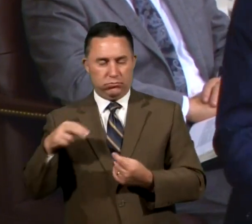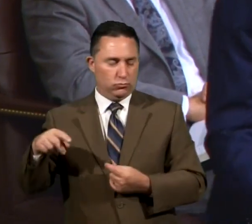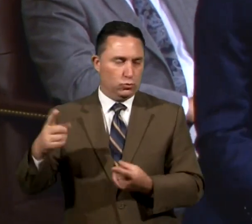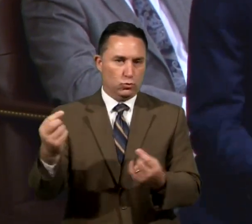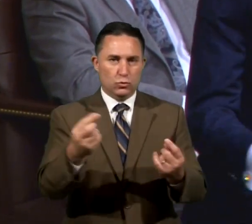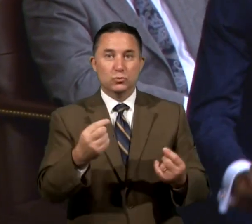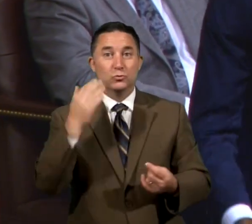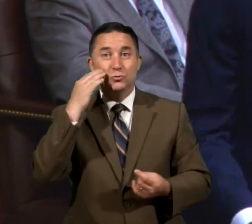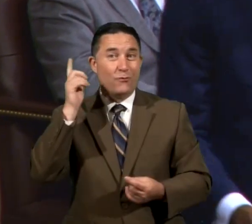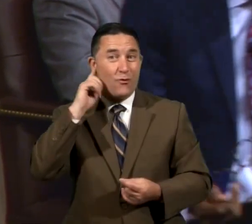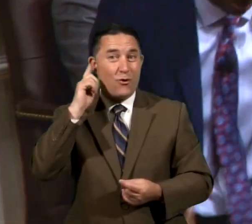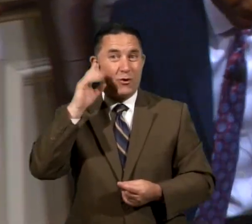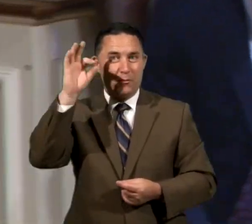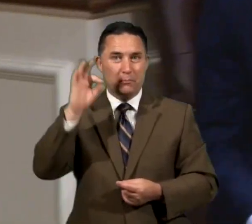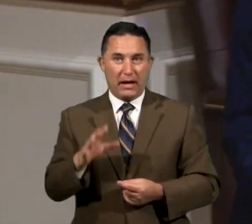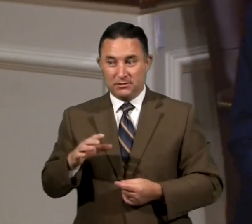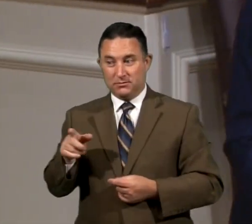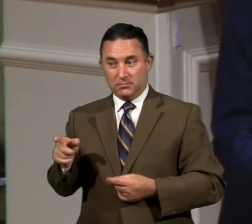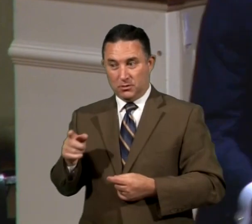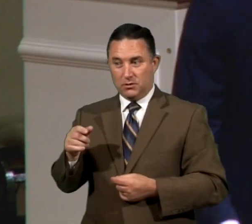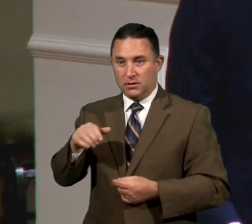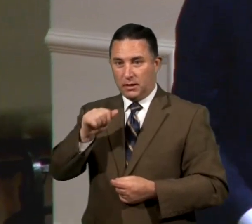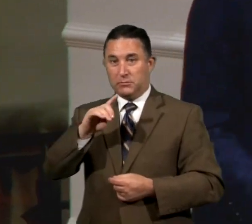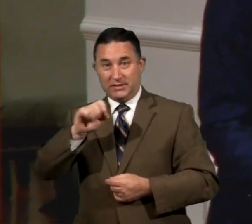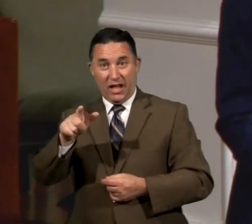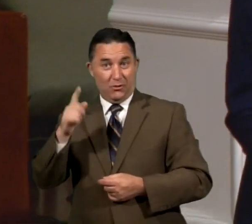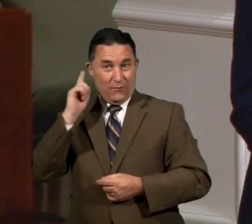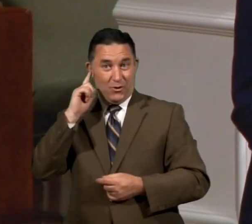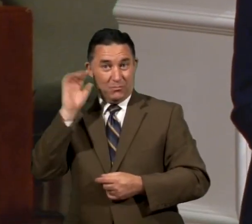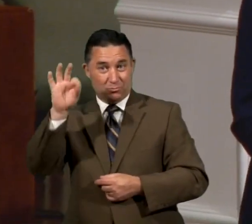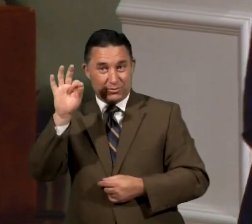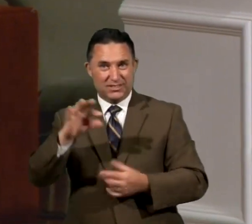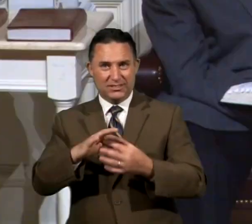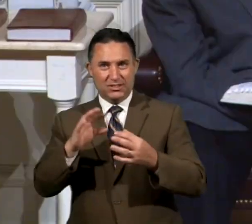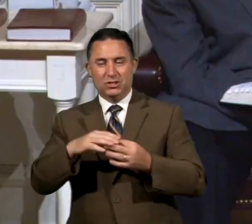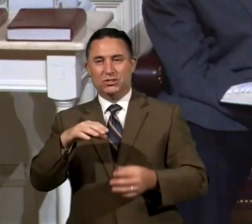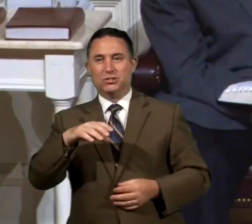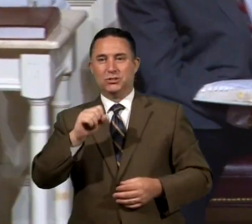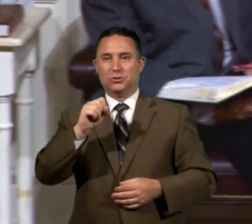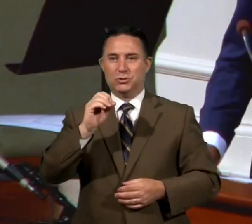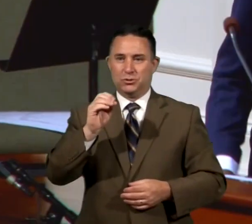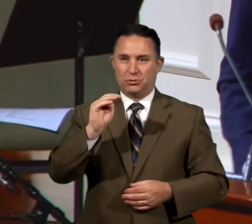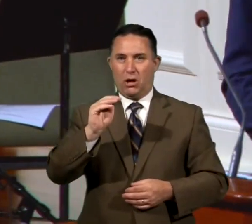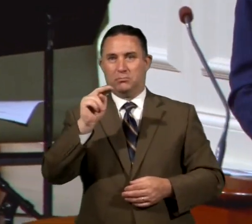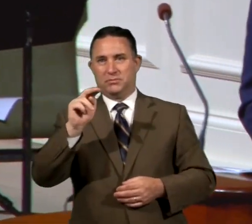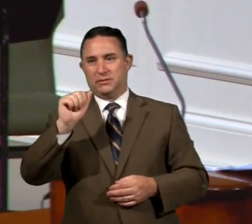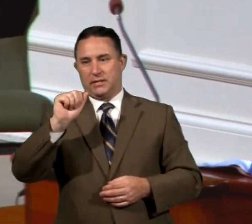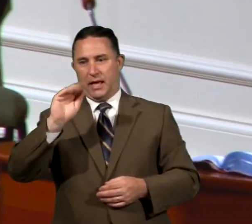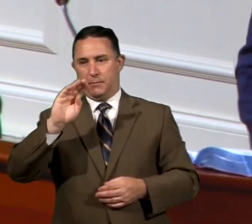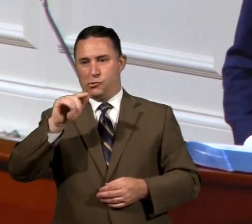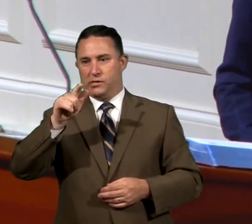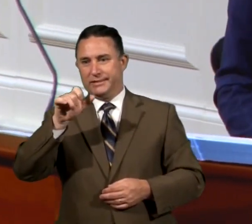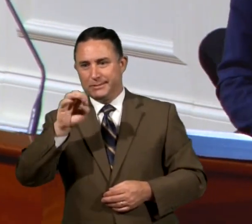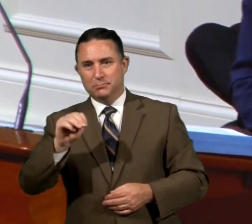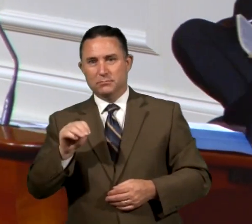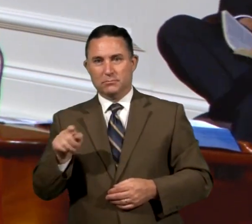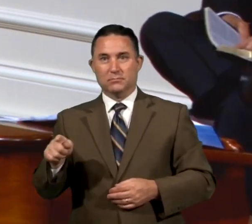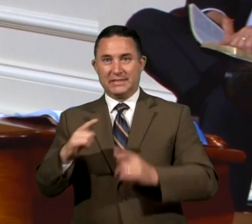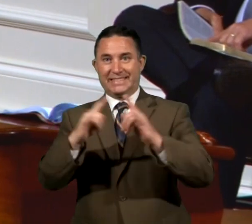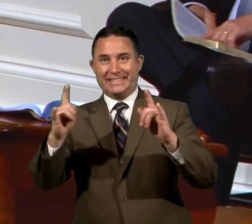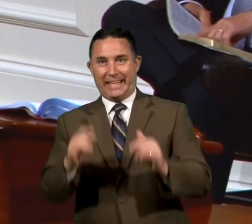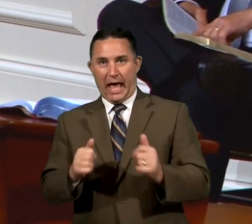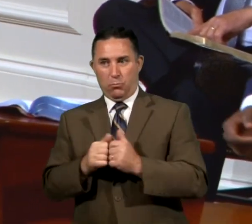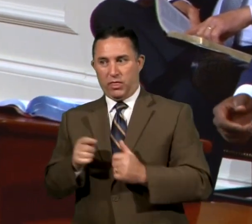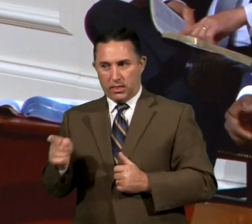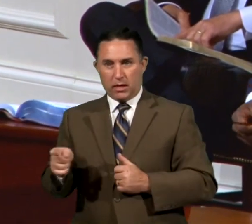You guys know, y'all have heard Pastor Abdel preach it. Am I right about it? Somnambulism. He tells a story about the young man being in the camp with